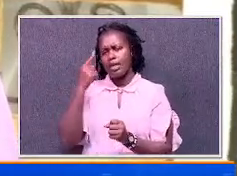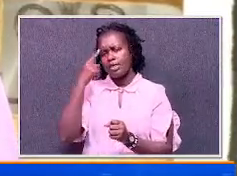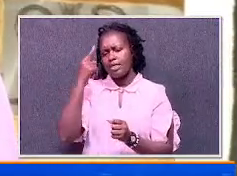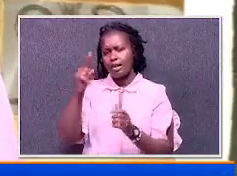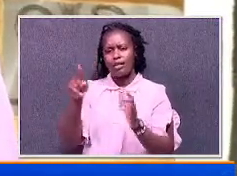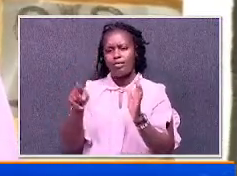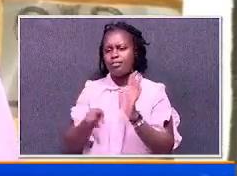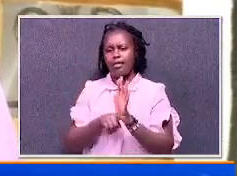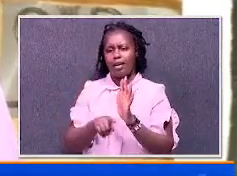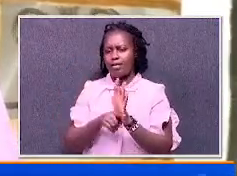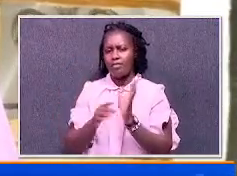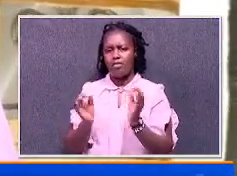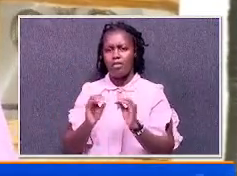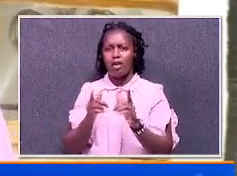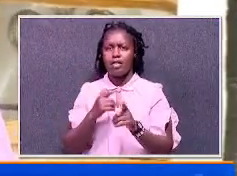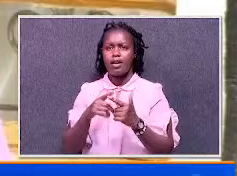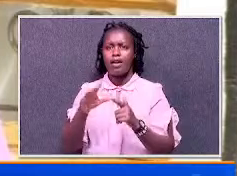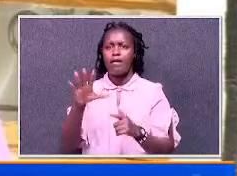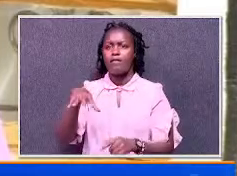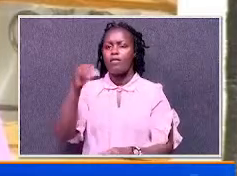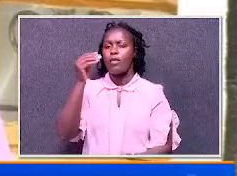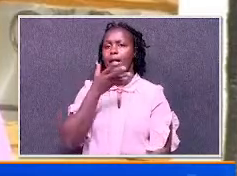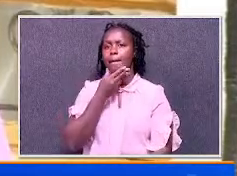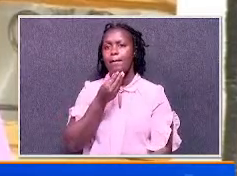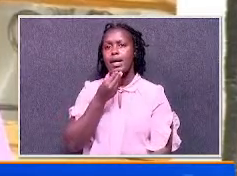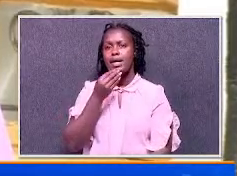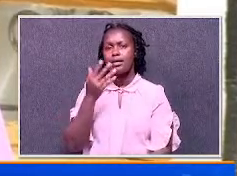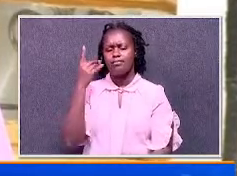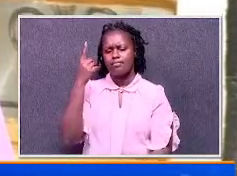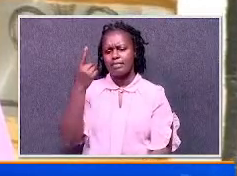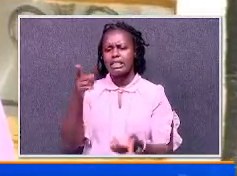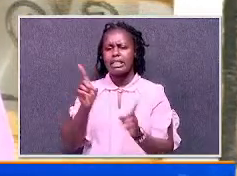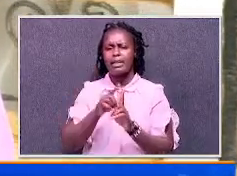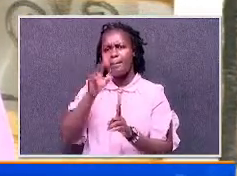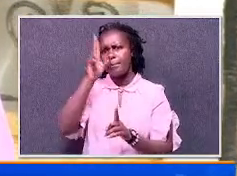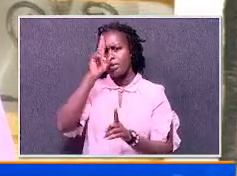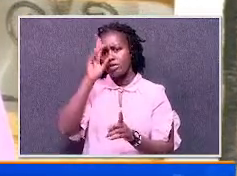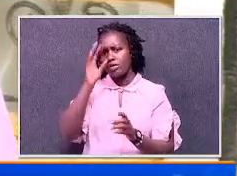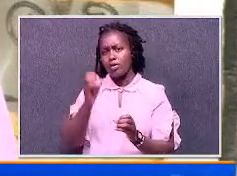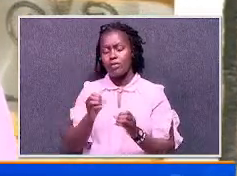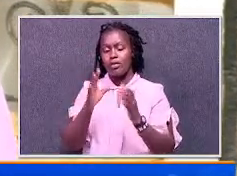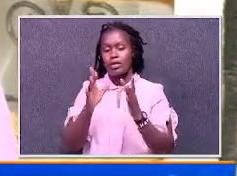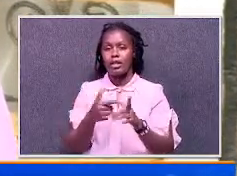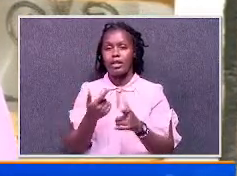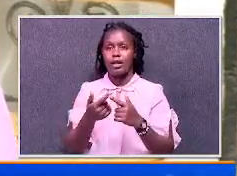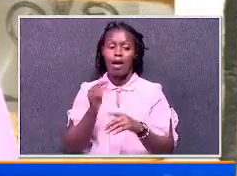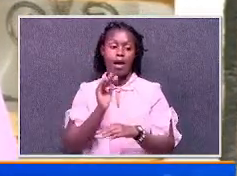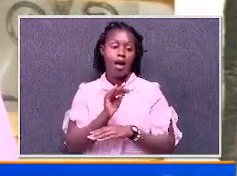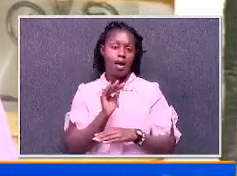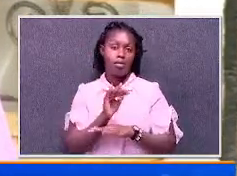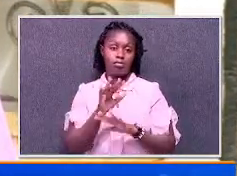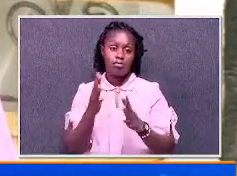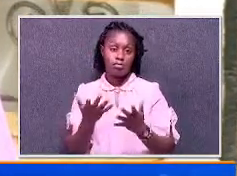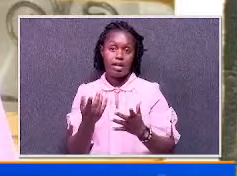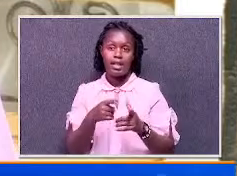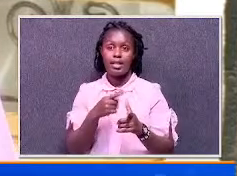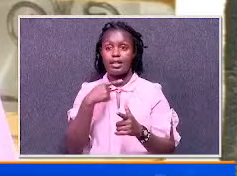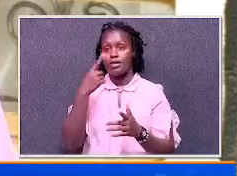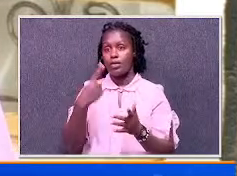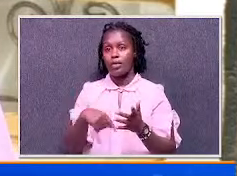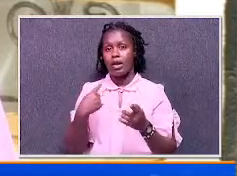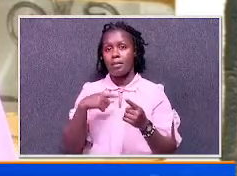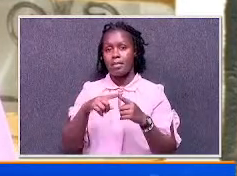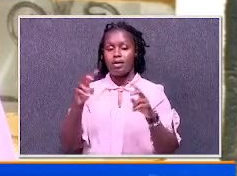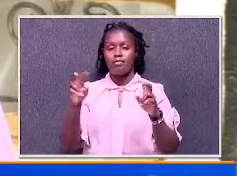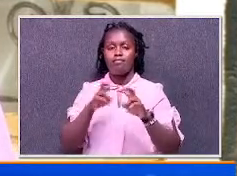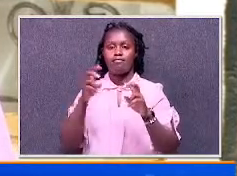mabaya. Nikakuta a gentleman who was looking like a police officer. Nikamuliza ni nini, akaniambia ninatafuta